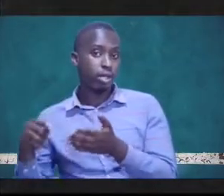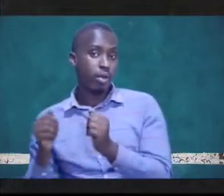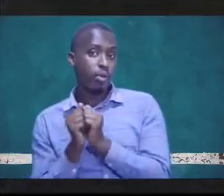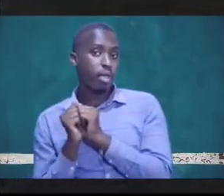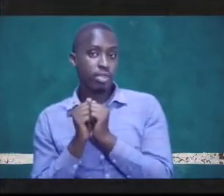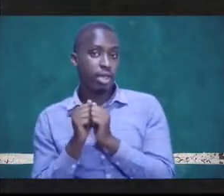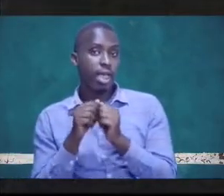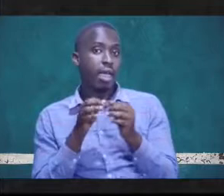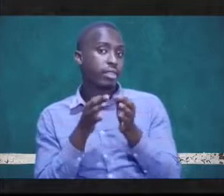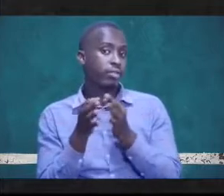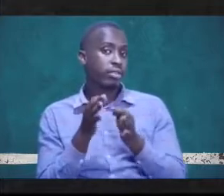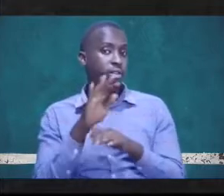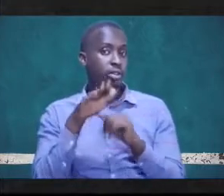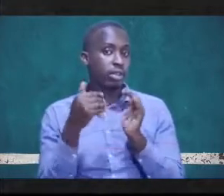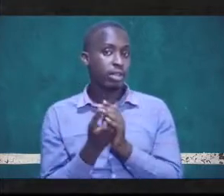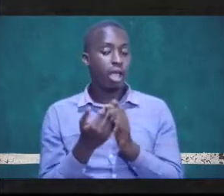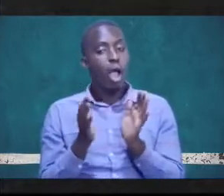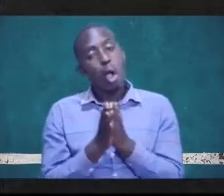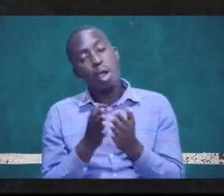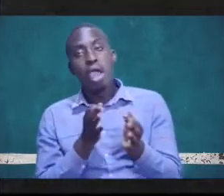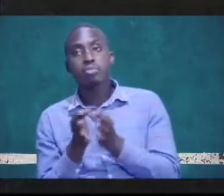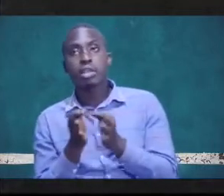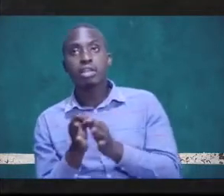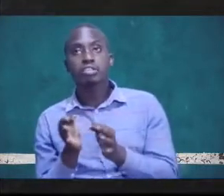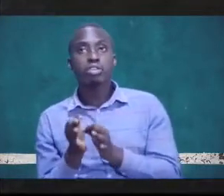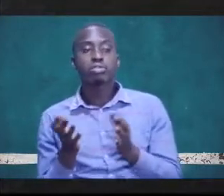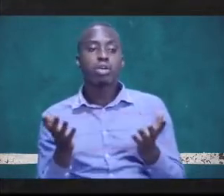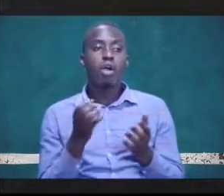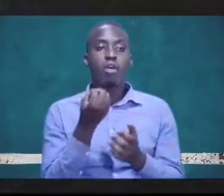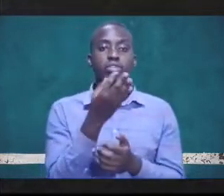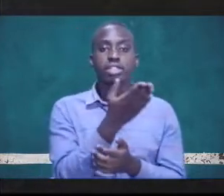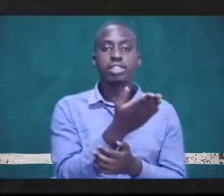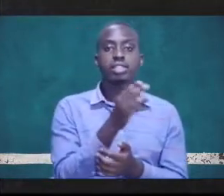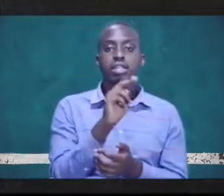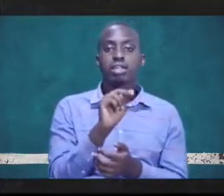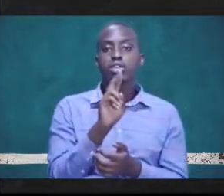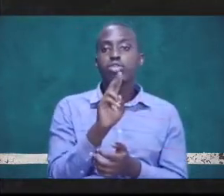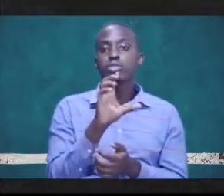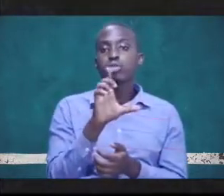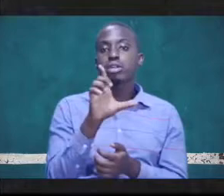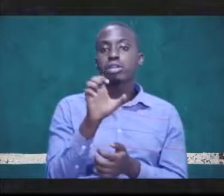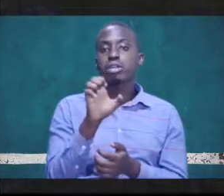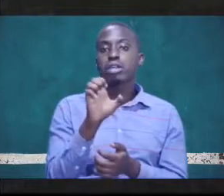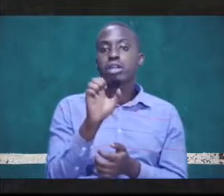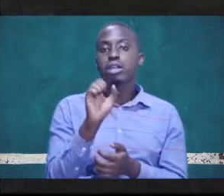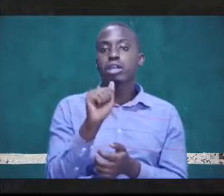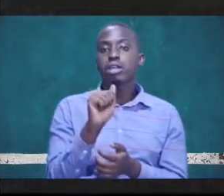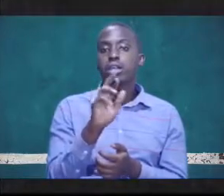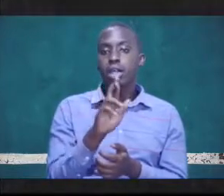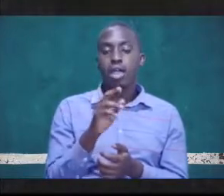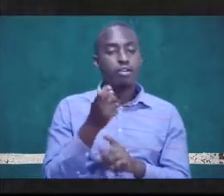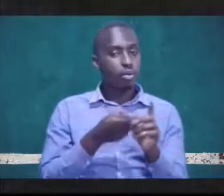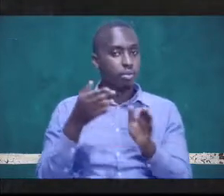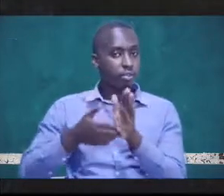with the definition of that or with an explanation of this nuclear fission, but from the